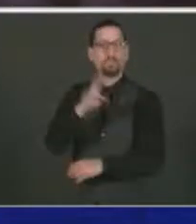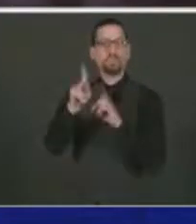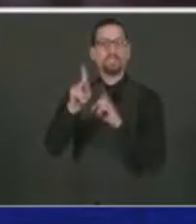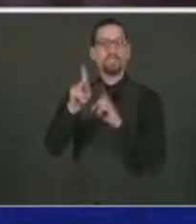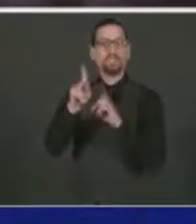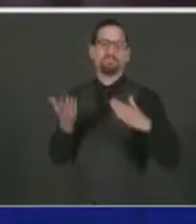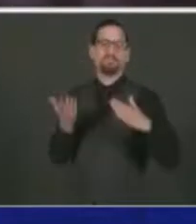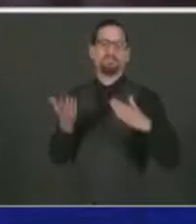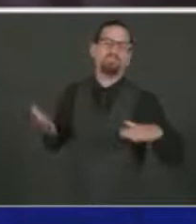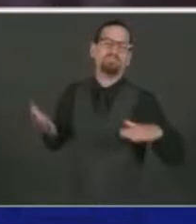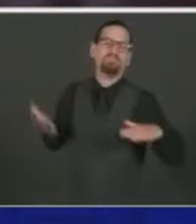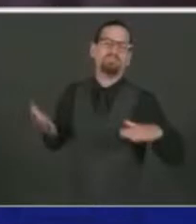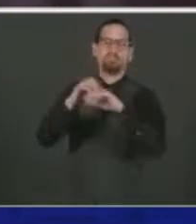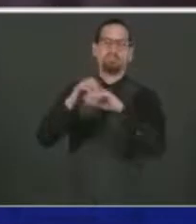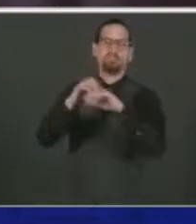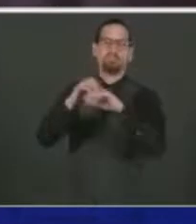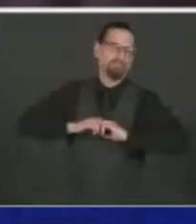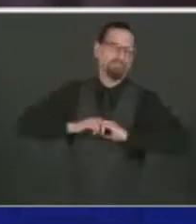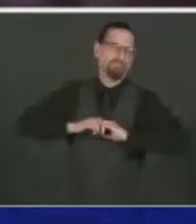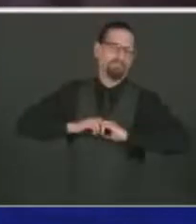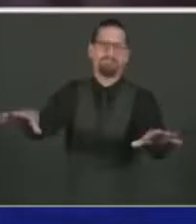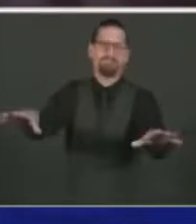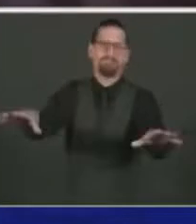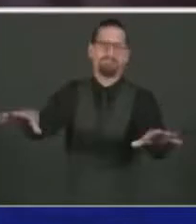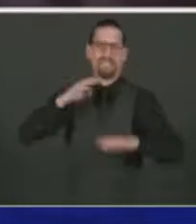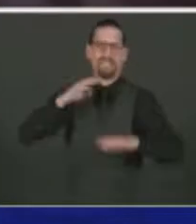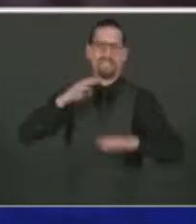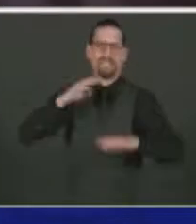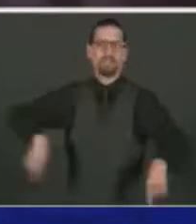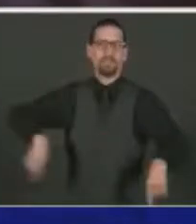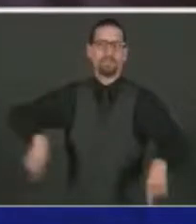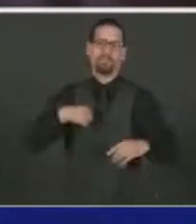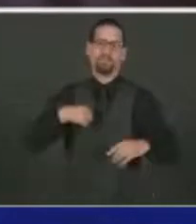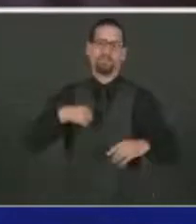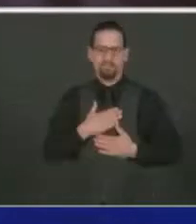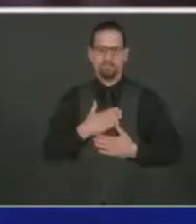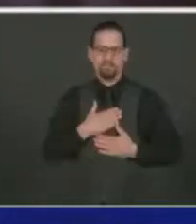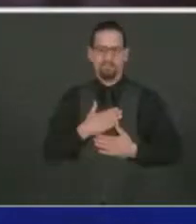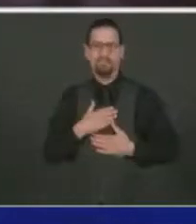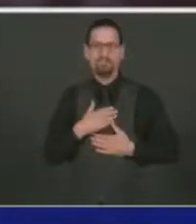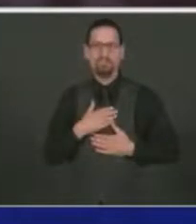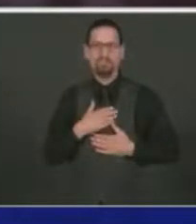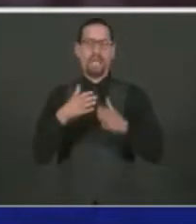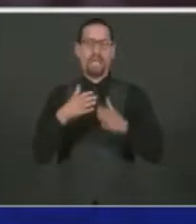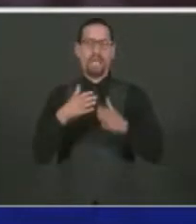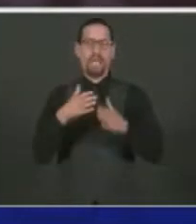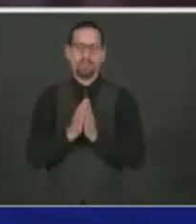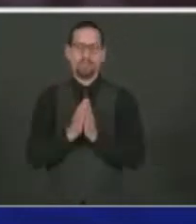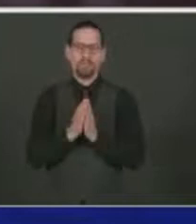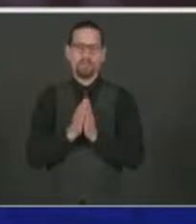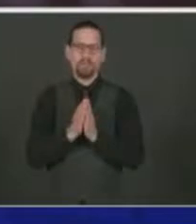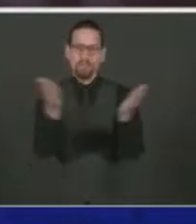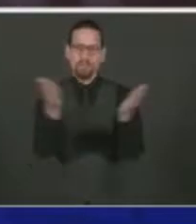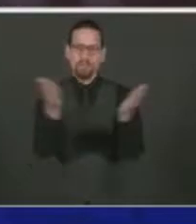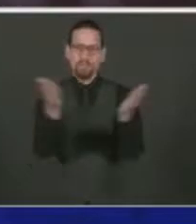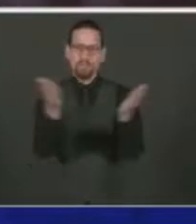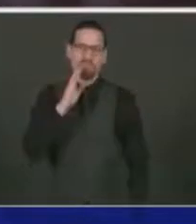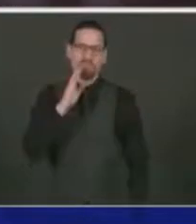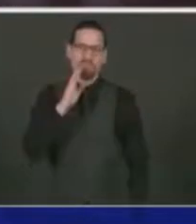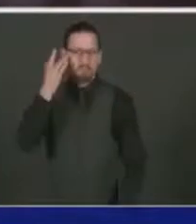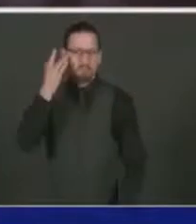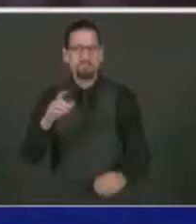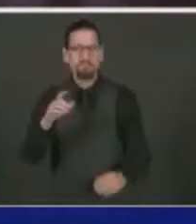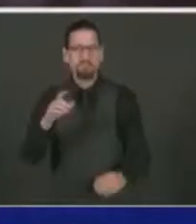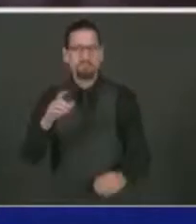So I'm asking you to get smart, take precautions, wear masks yourselves, call us if you need